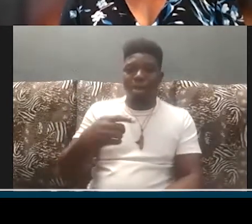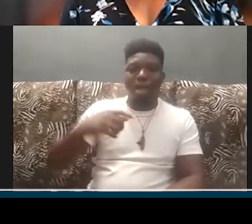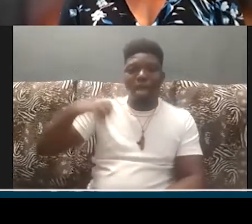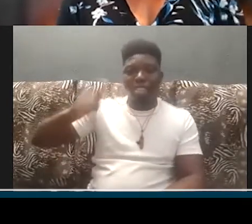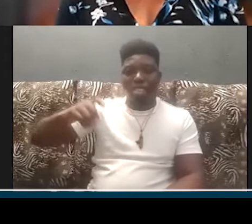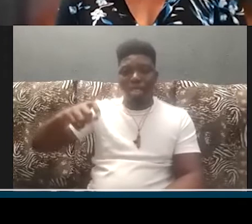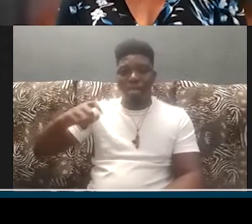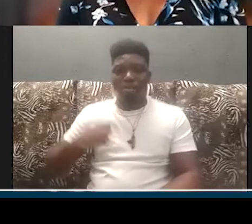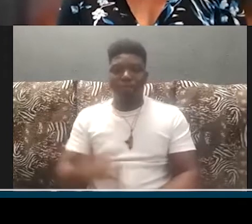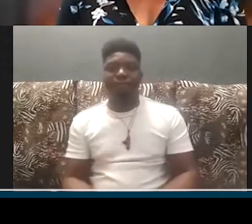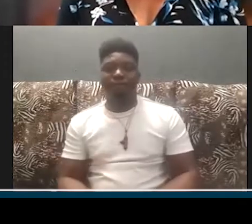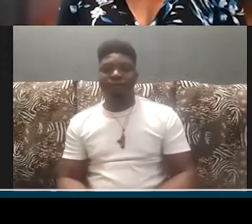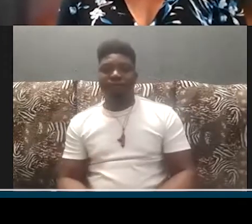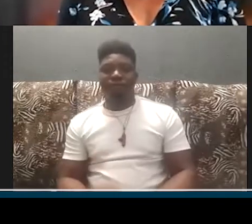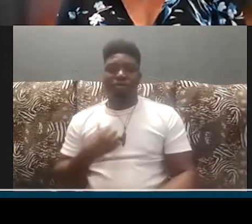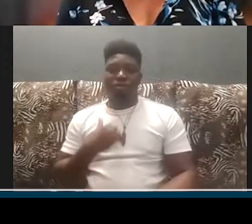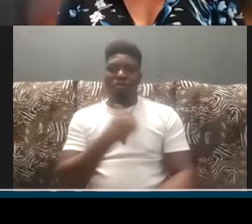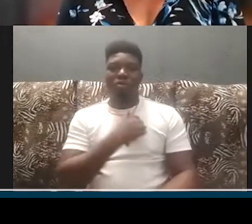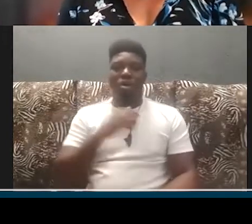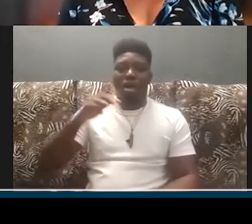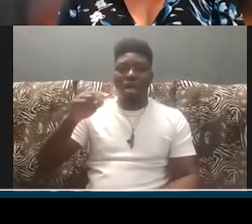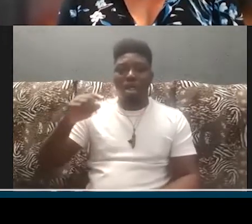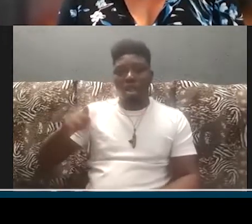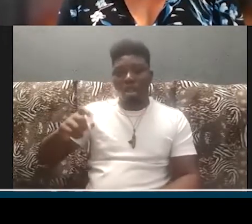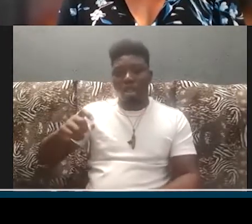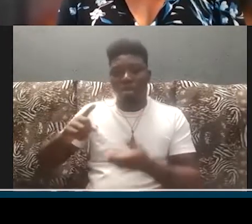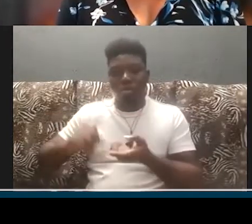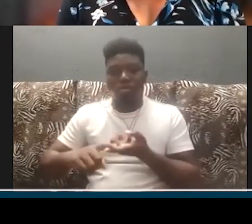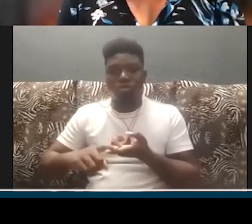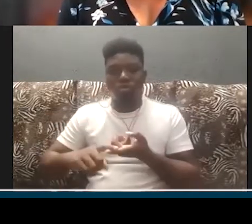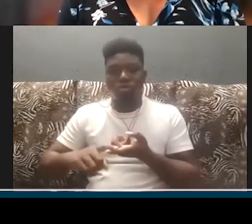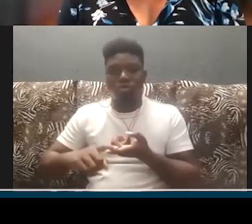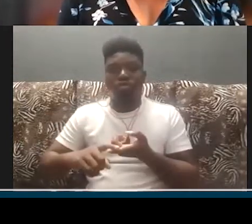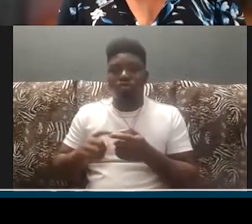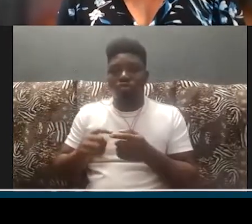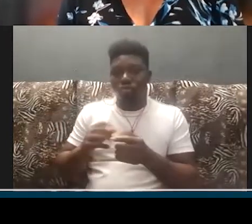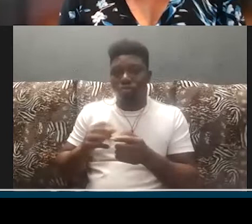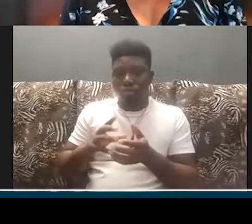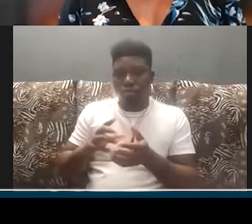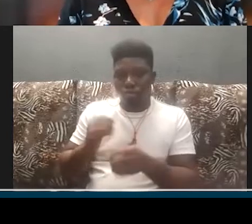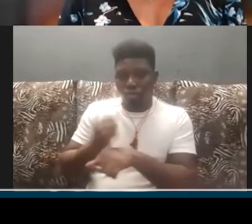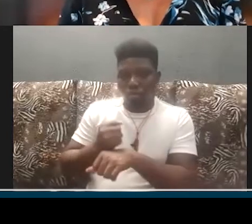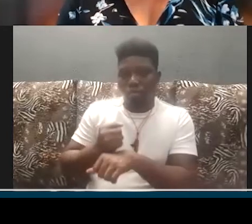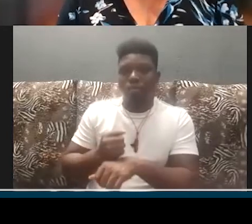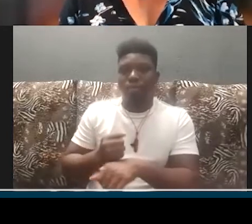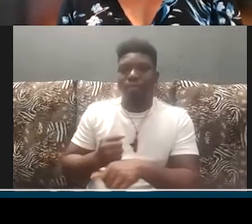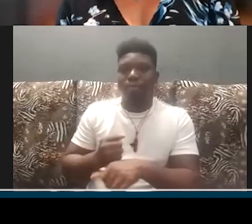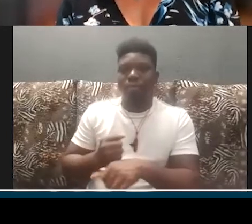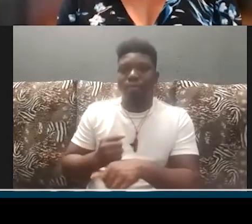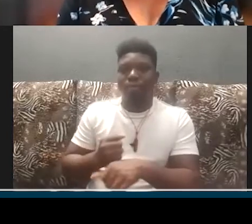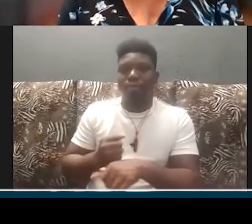need to ask and learn from them, right? Like, you take a 3-year-old